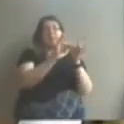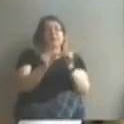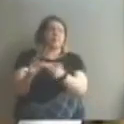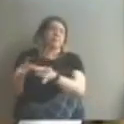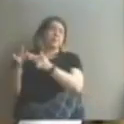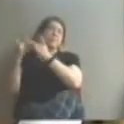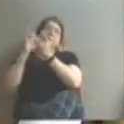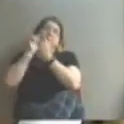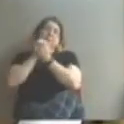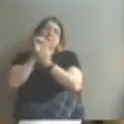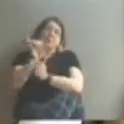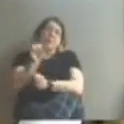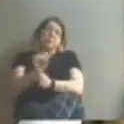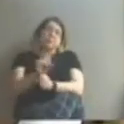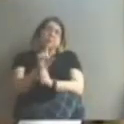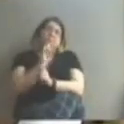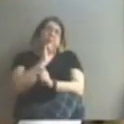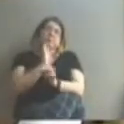work is critical.